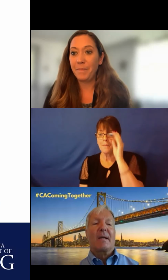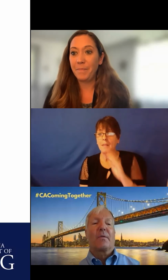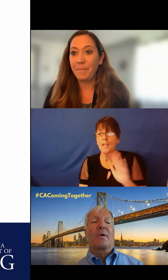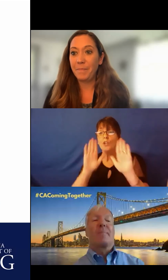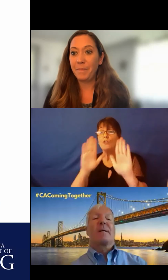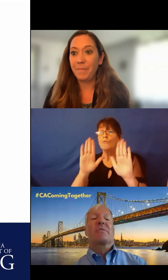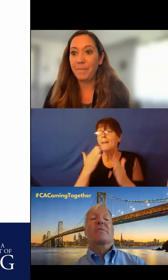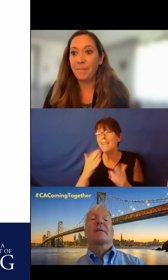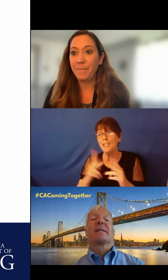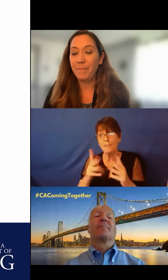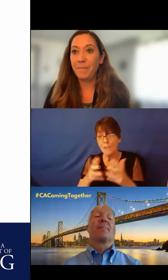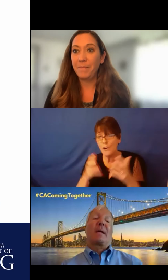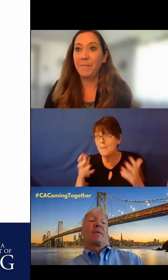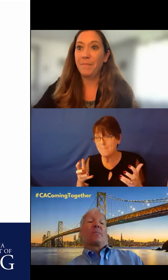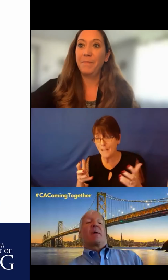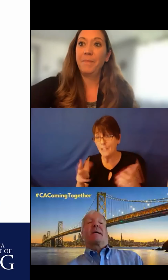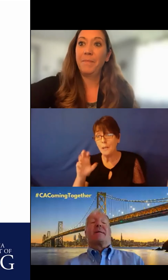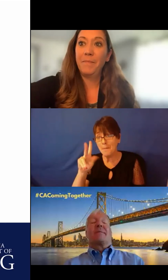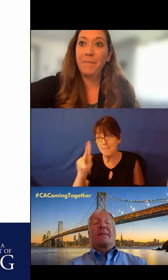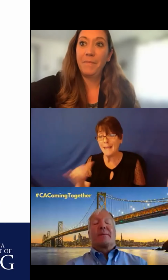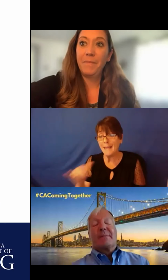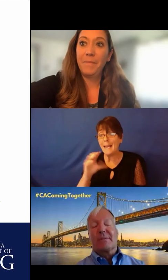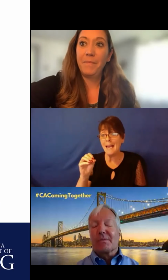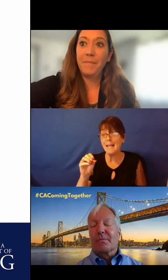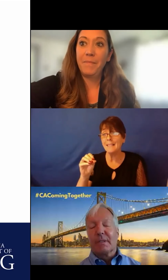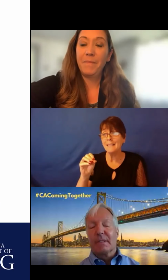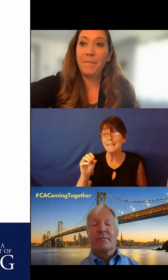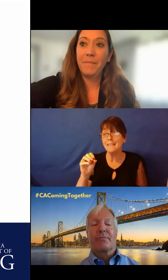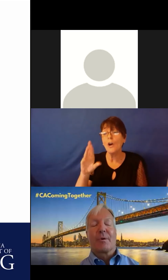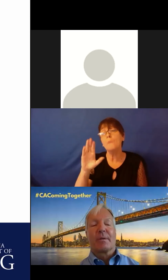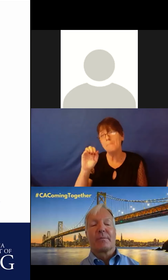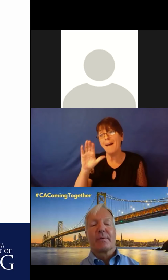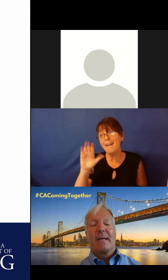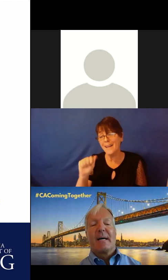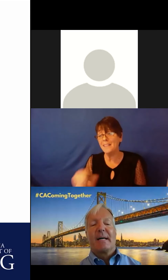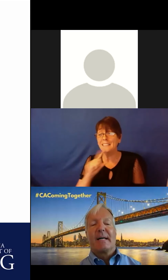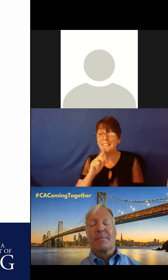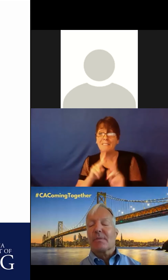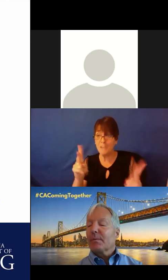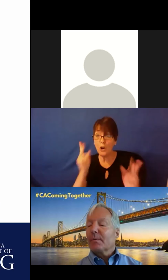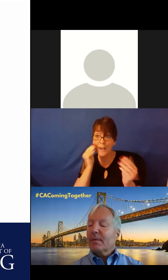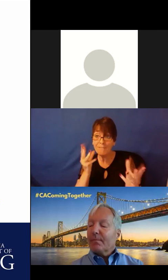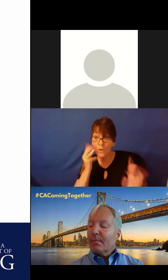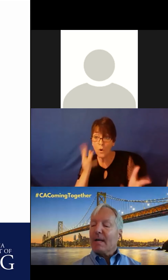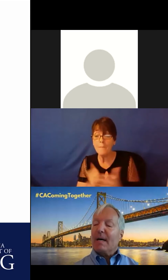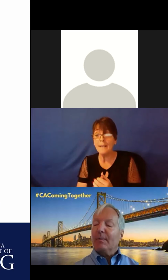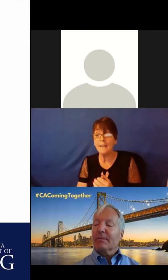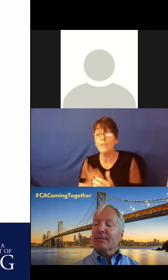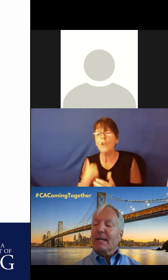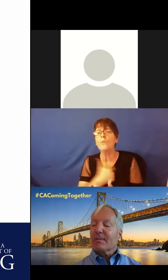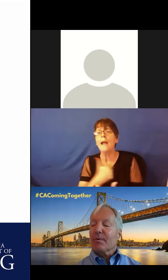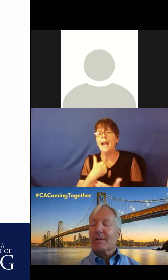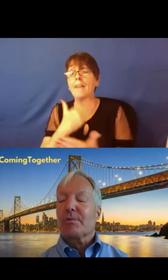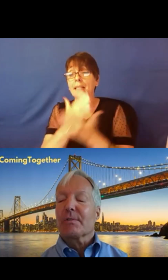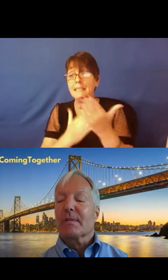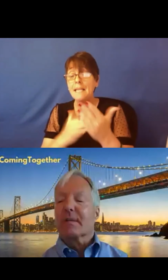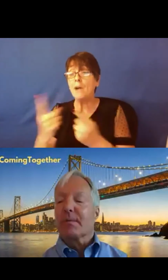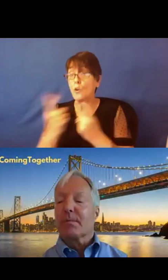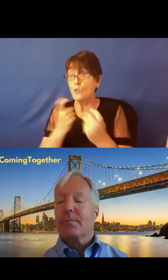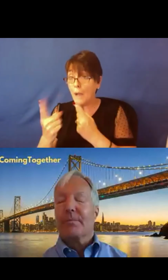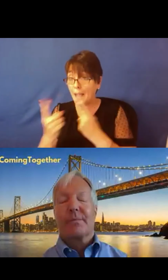Great, thank you very much, Becky and Rebecca. This is really informative. So we've got a couple different lines of